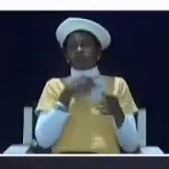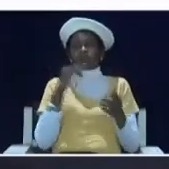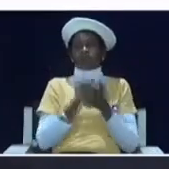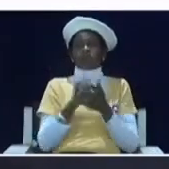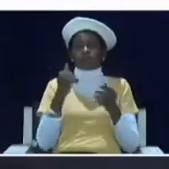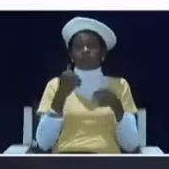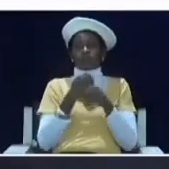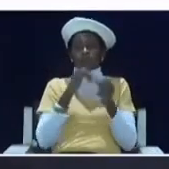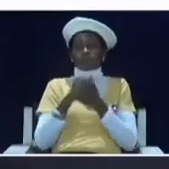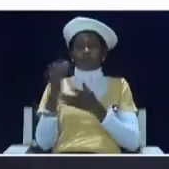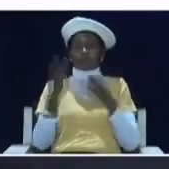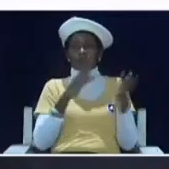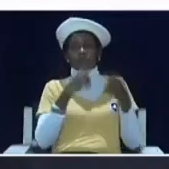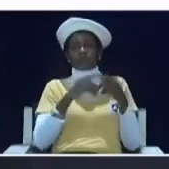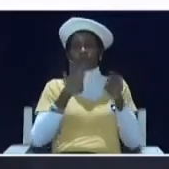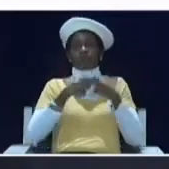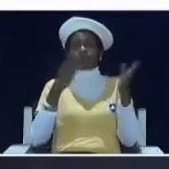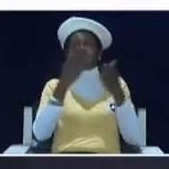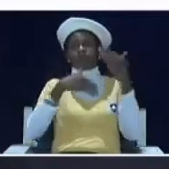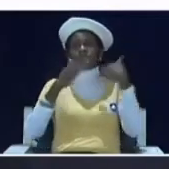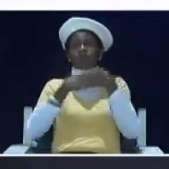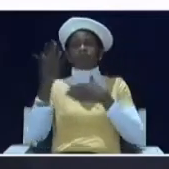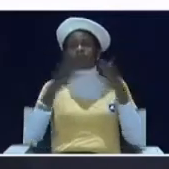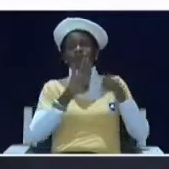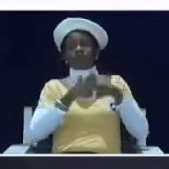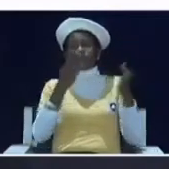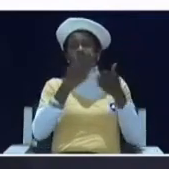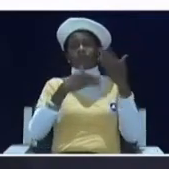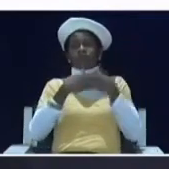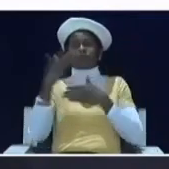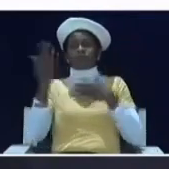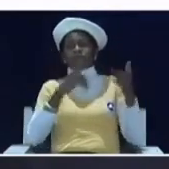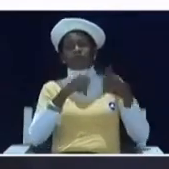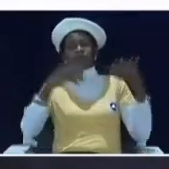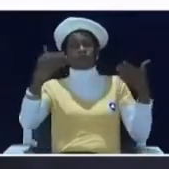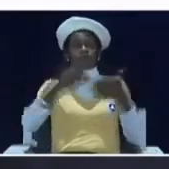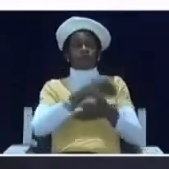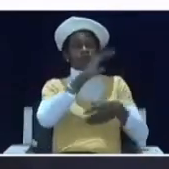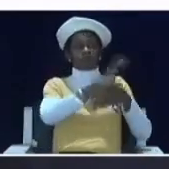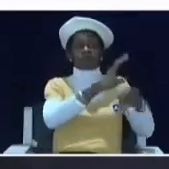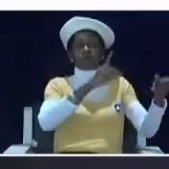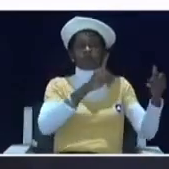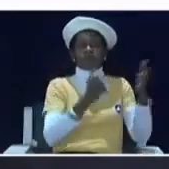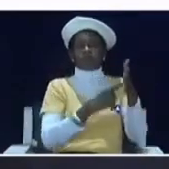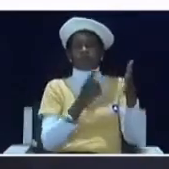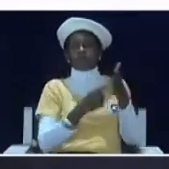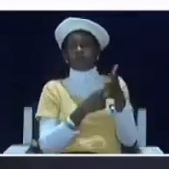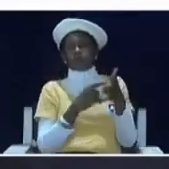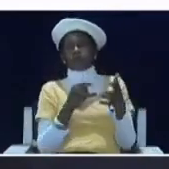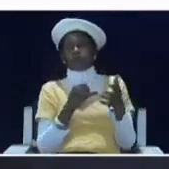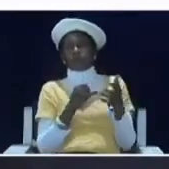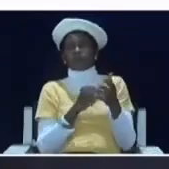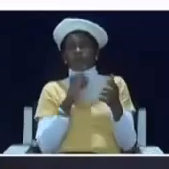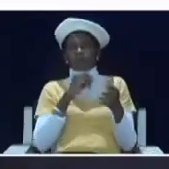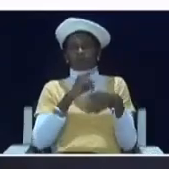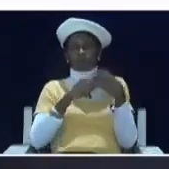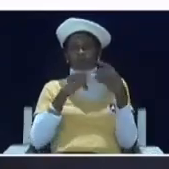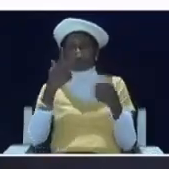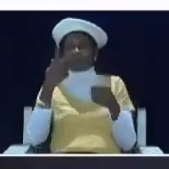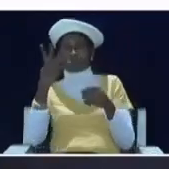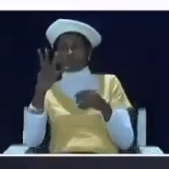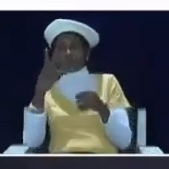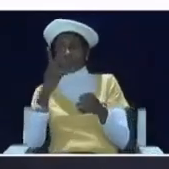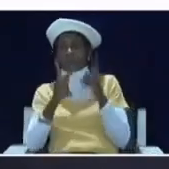make sure we take her to open heavens. We took her to open heavens. We brought her to new auditorium. Sometimes it would be very few people, like four, praying here,